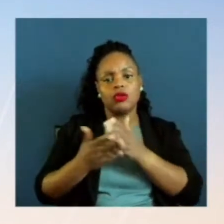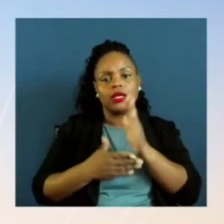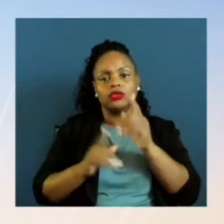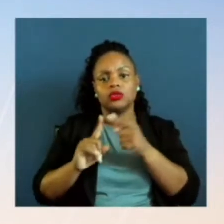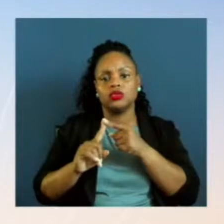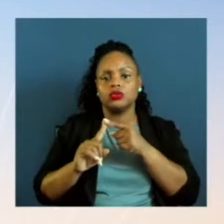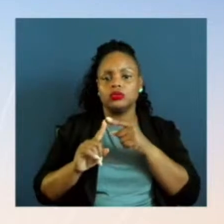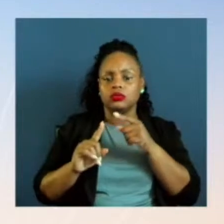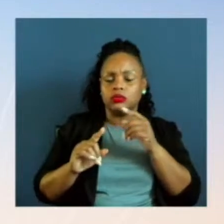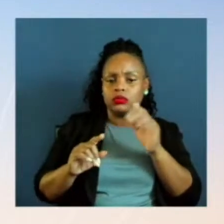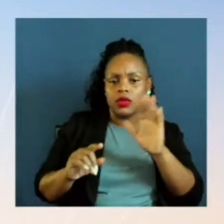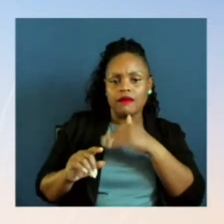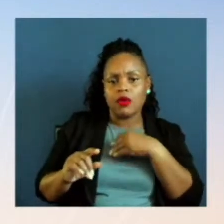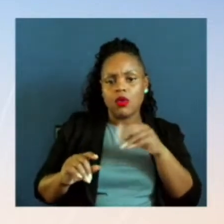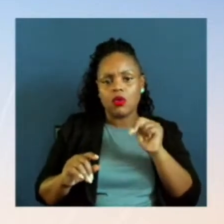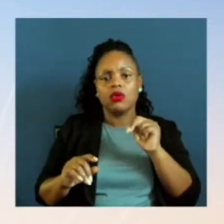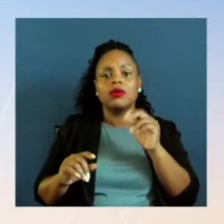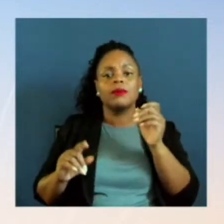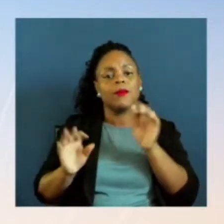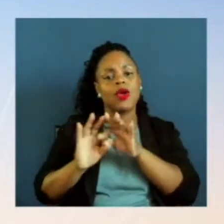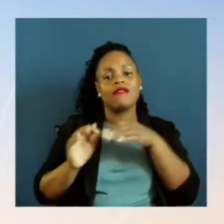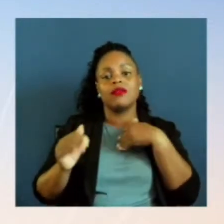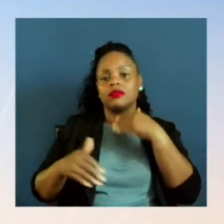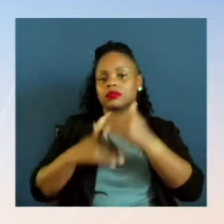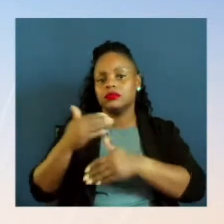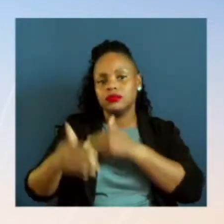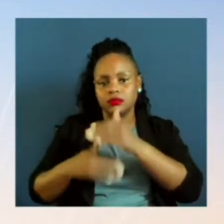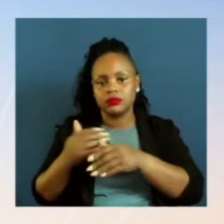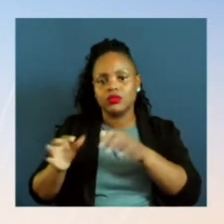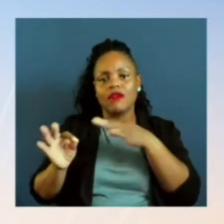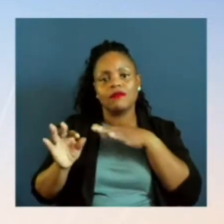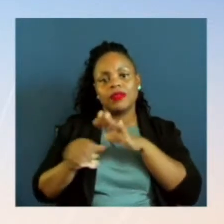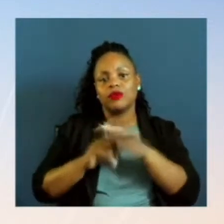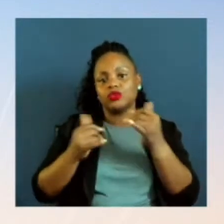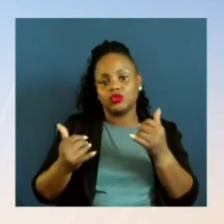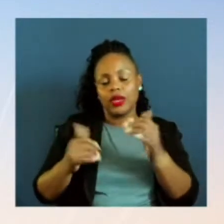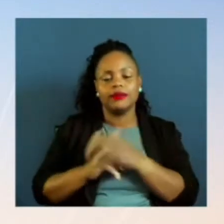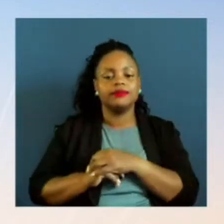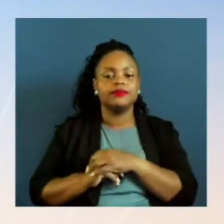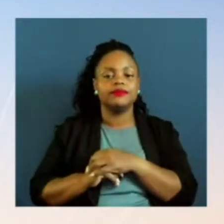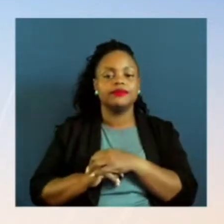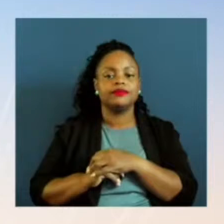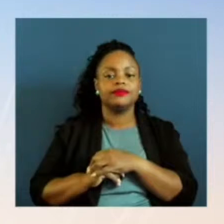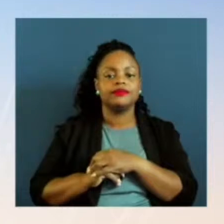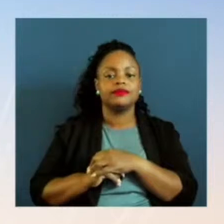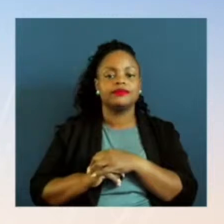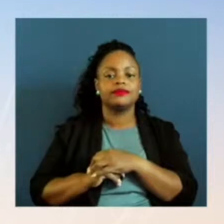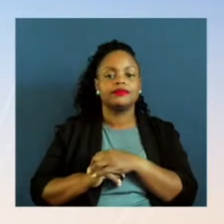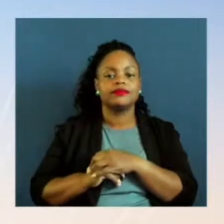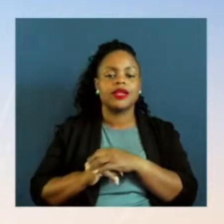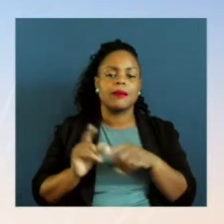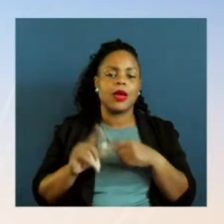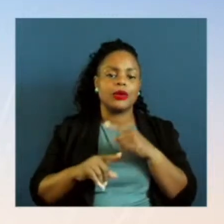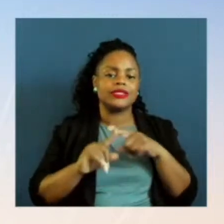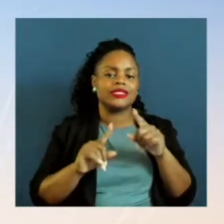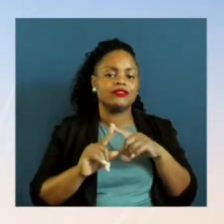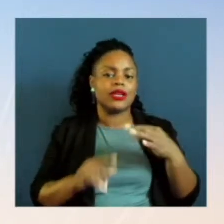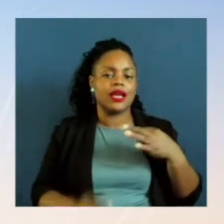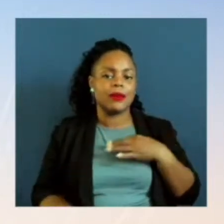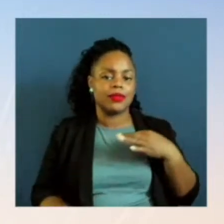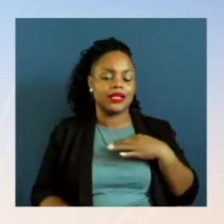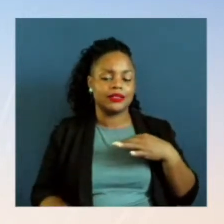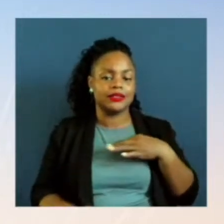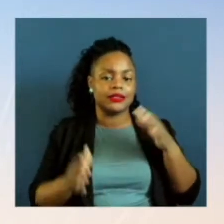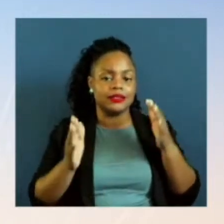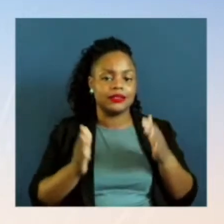on. You've had plenty of time today. Go ahead. How many green card holders and SIV applicants remain in Afghanistan? Let me give you,